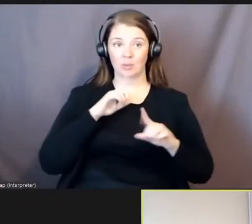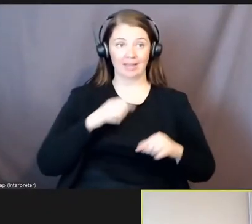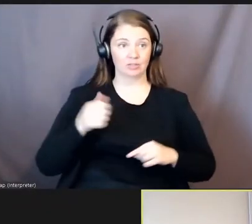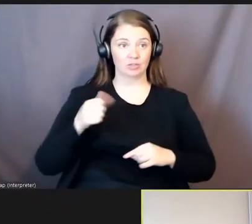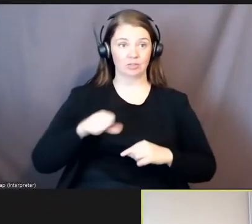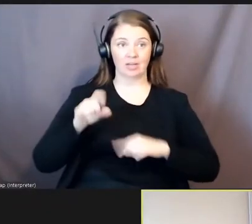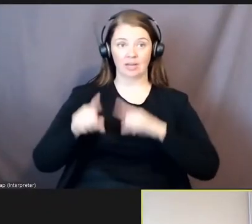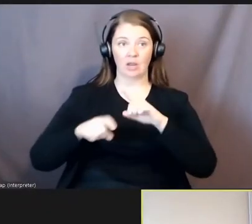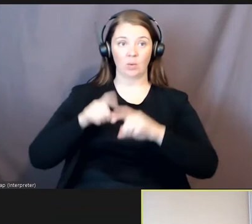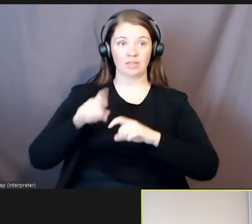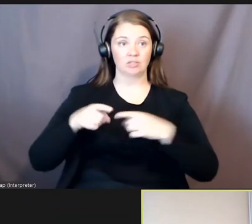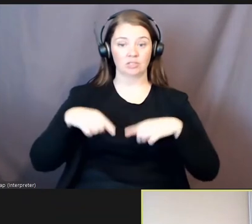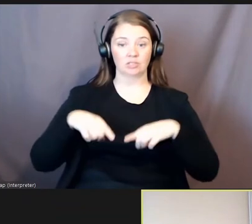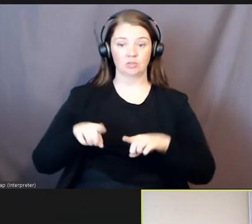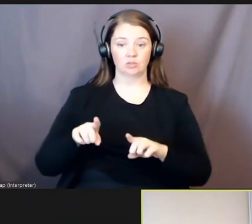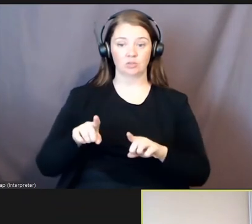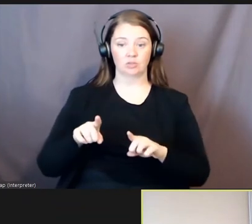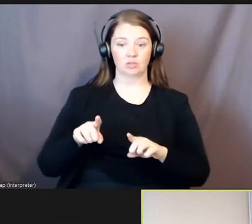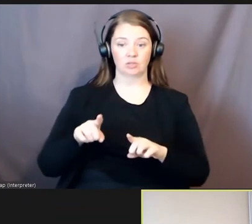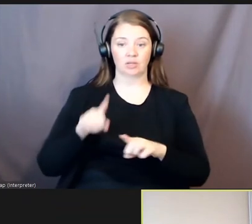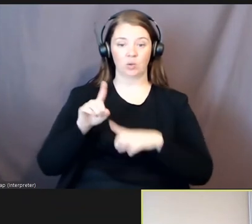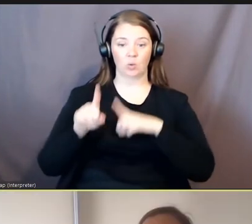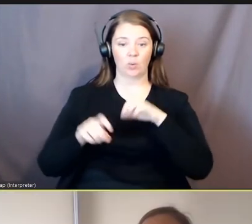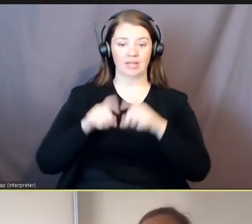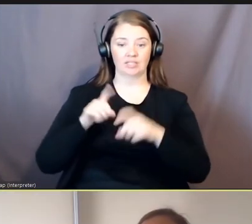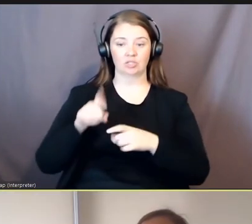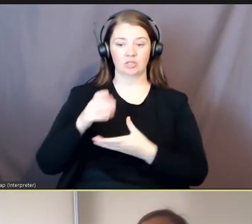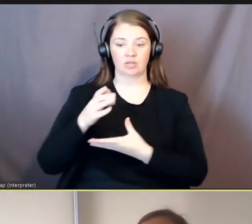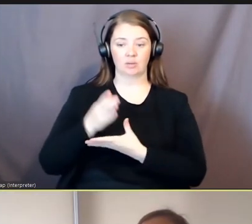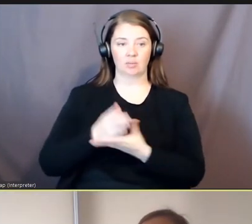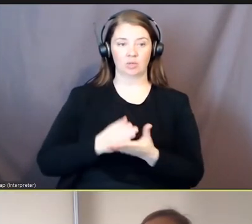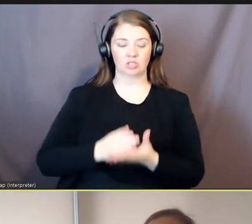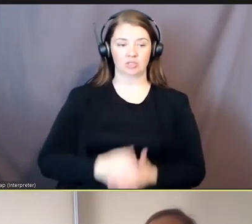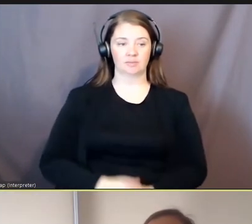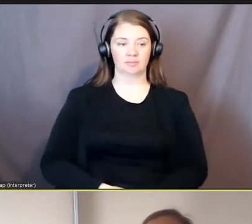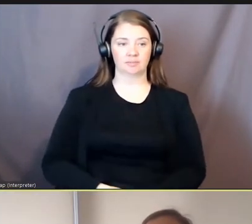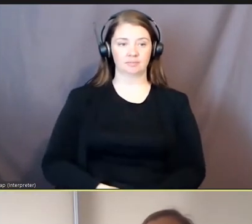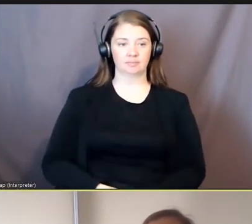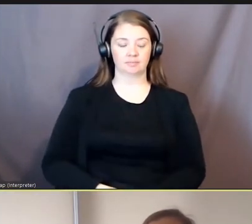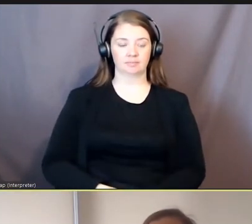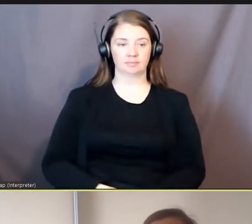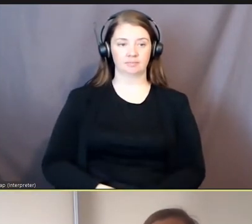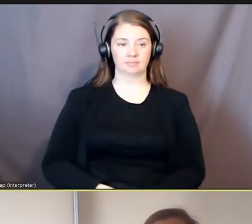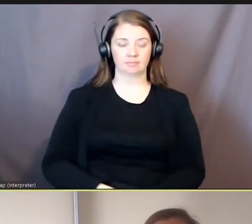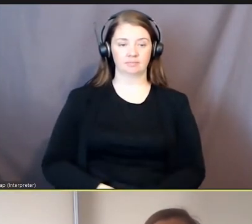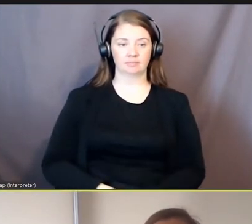during the question portion.